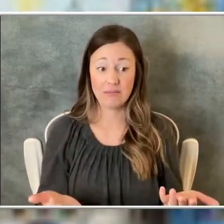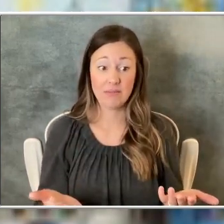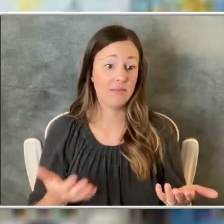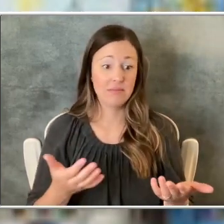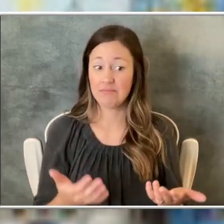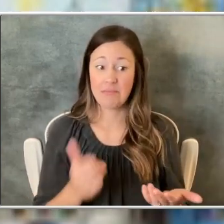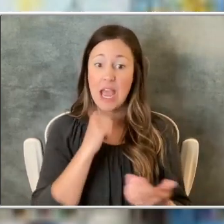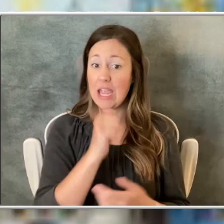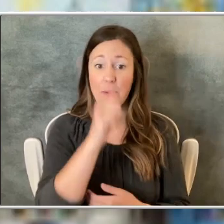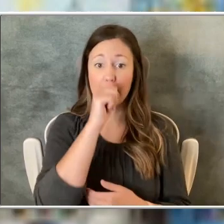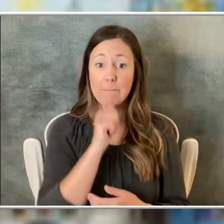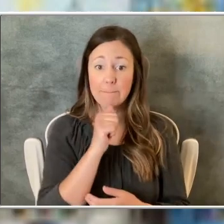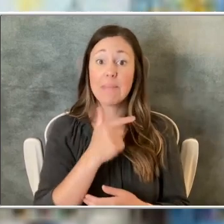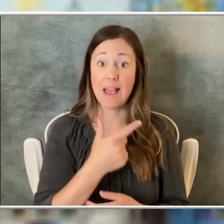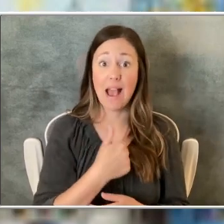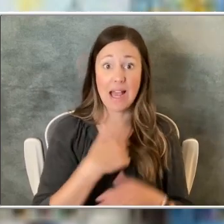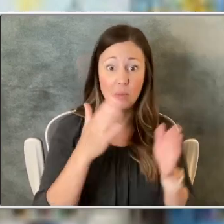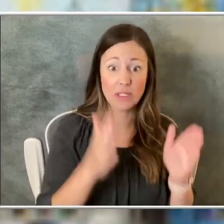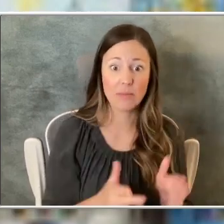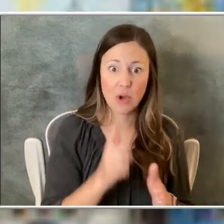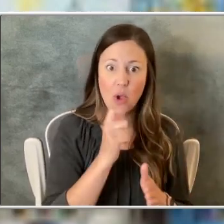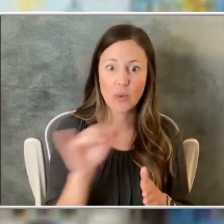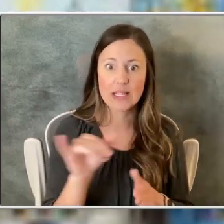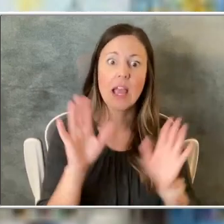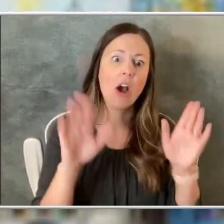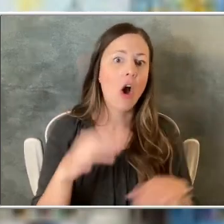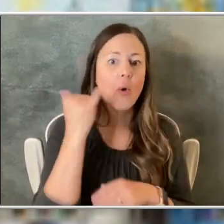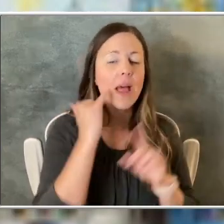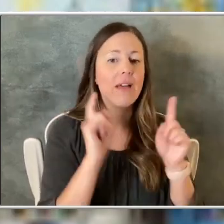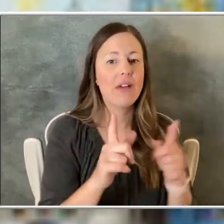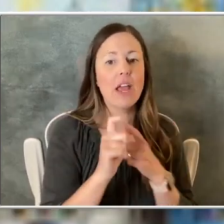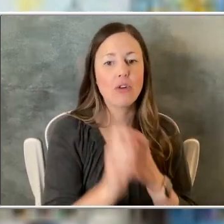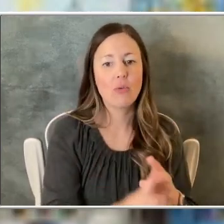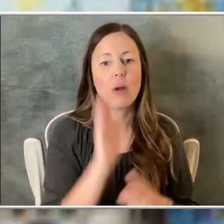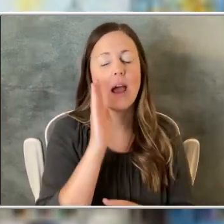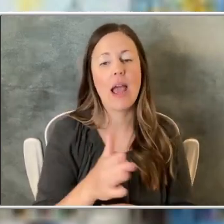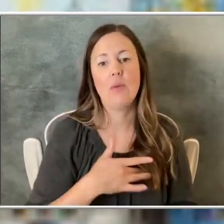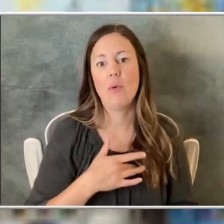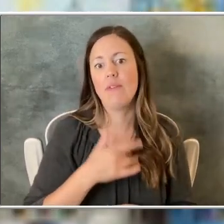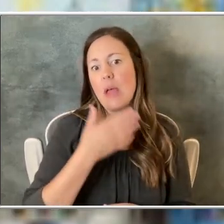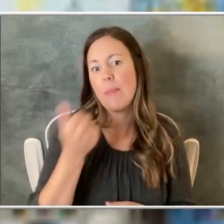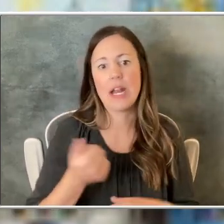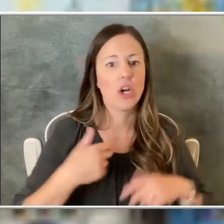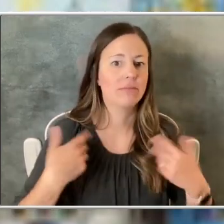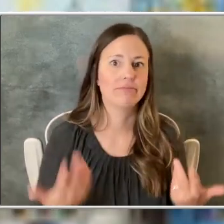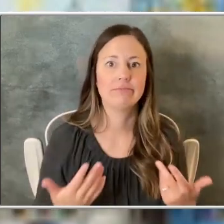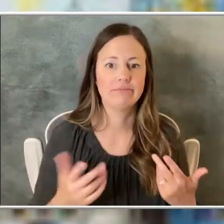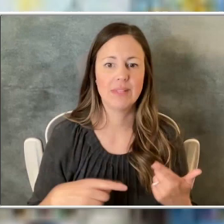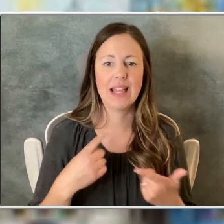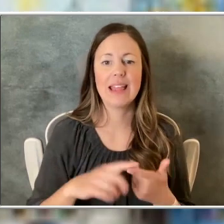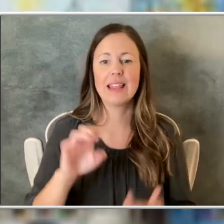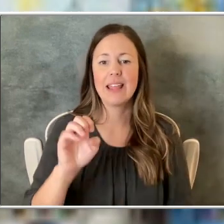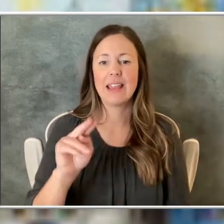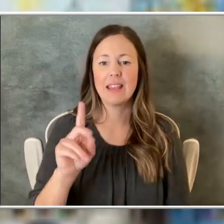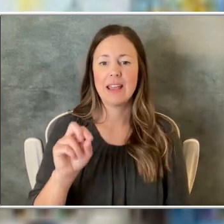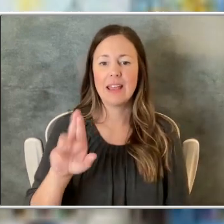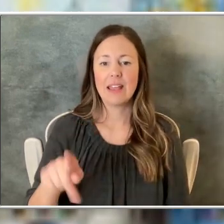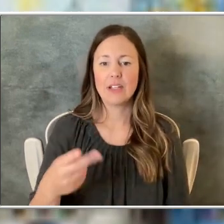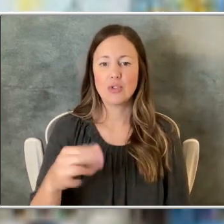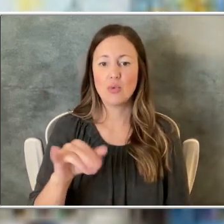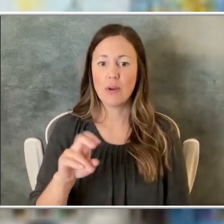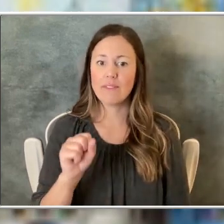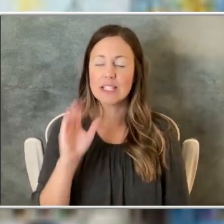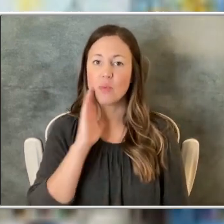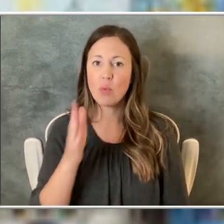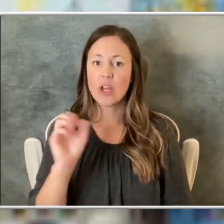don't push through, because I was the one that would, if I go run, it'll make me feel better. And those endorphins would, but it was